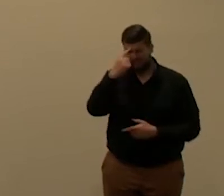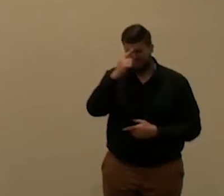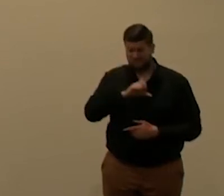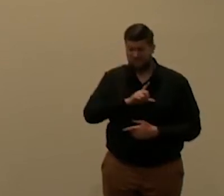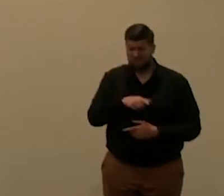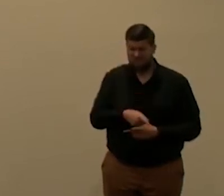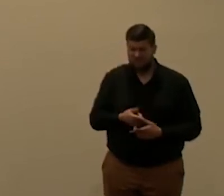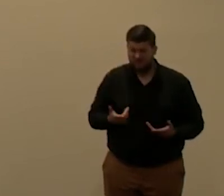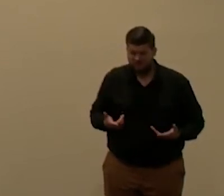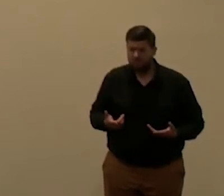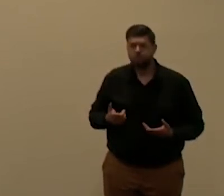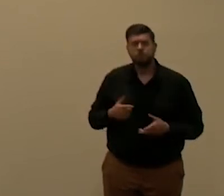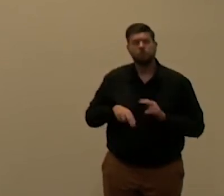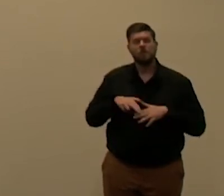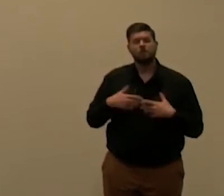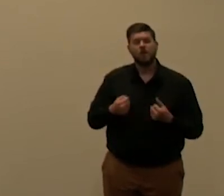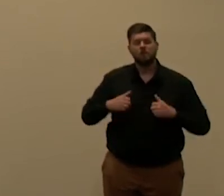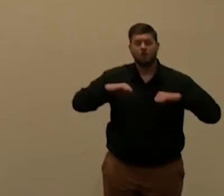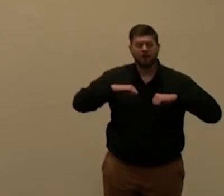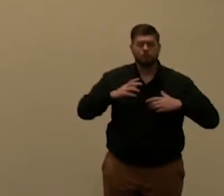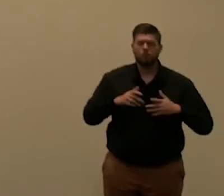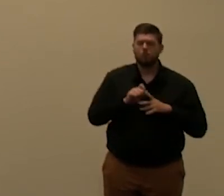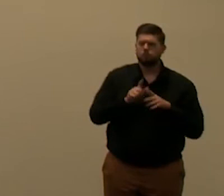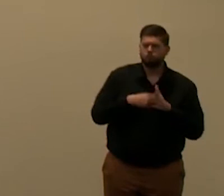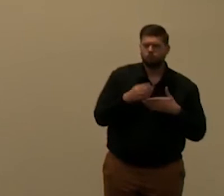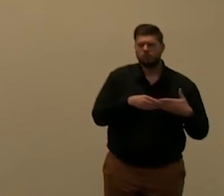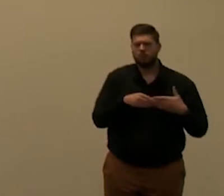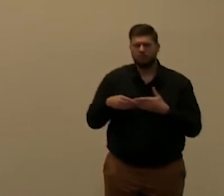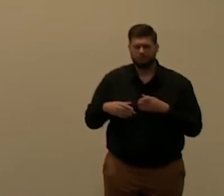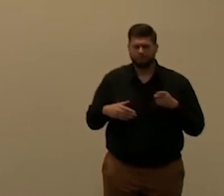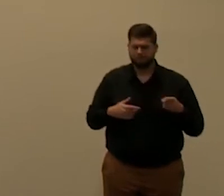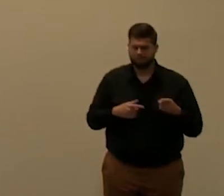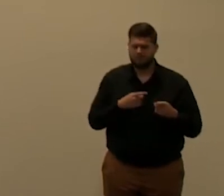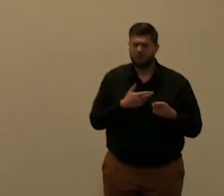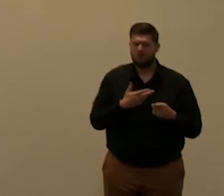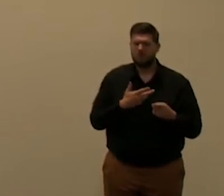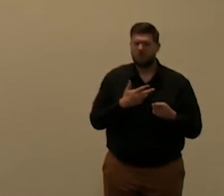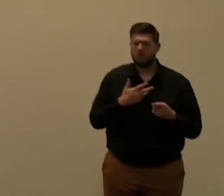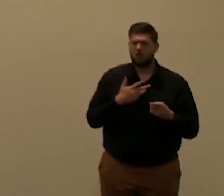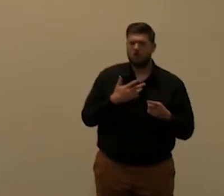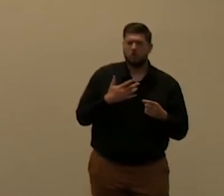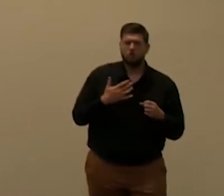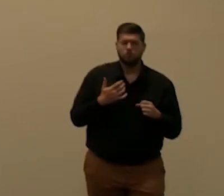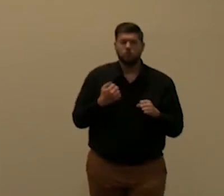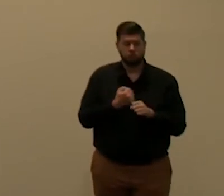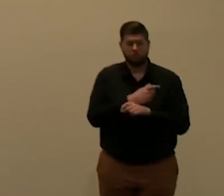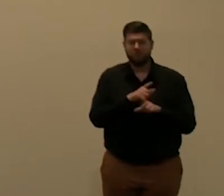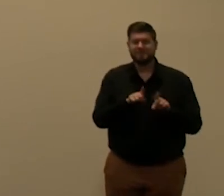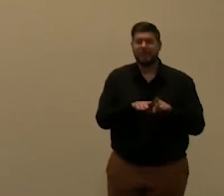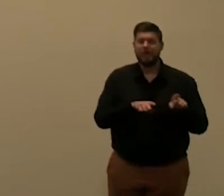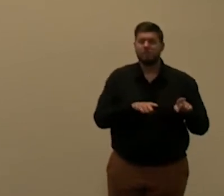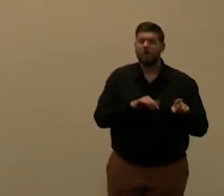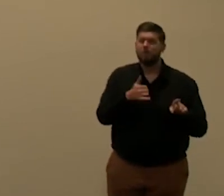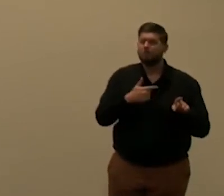Also, if you've got a manager or a project leader that is doing that during the meeting, that might give